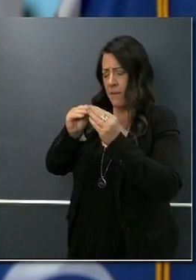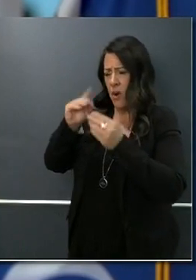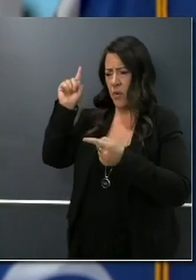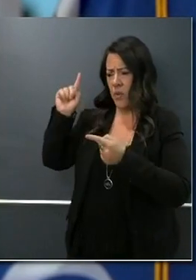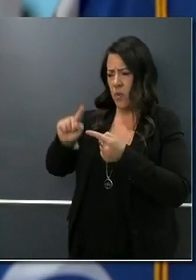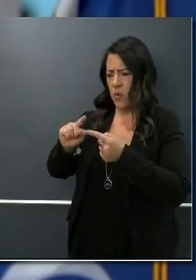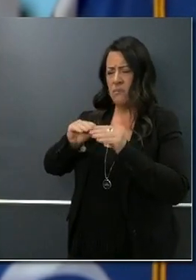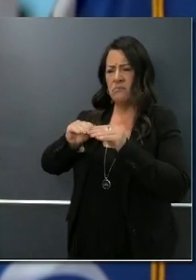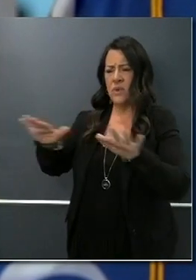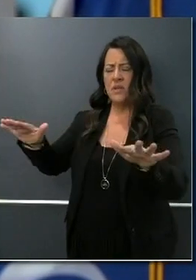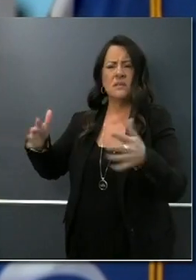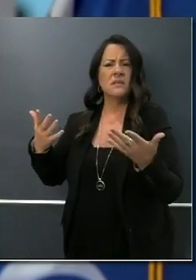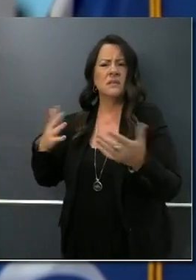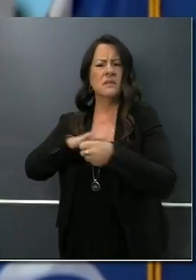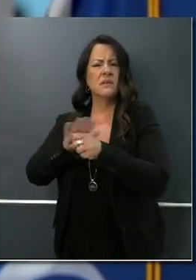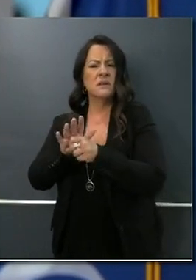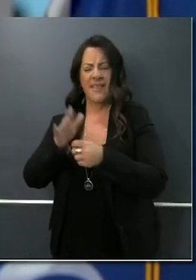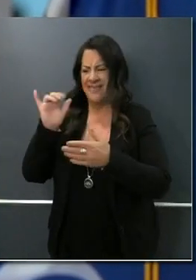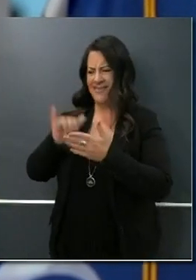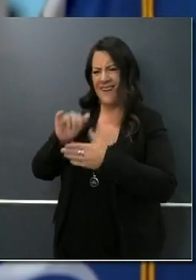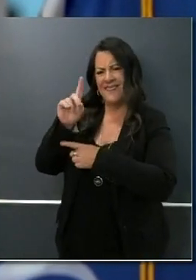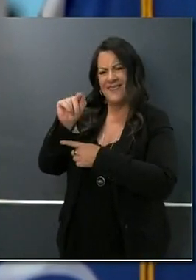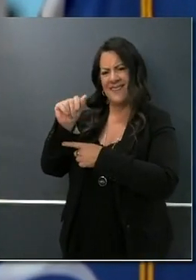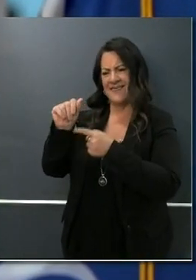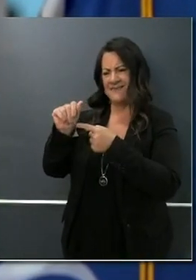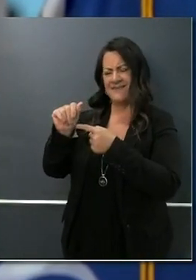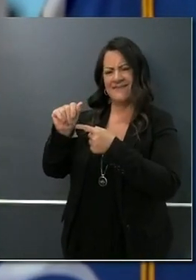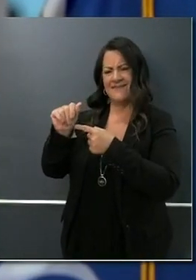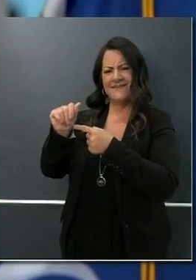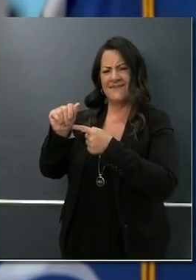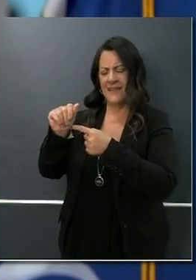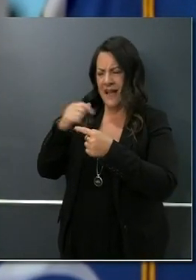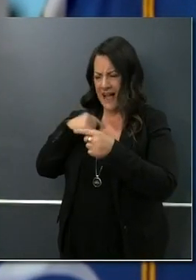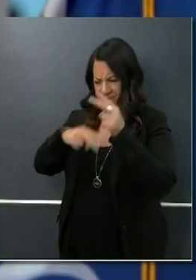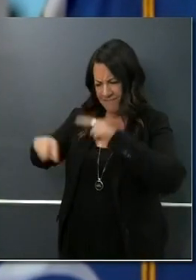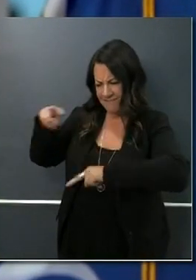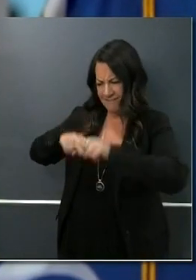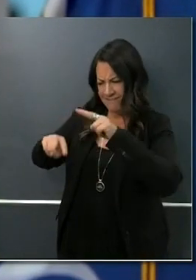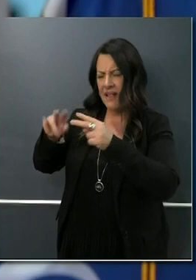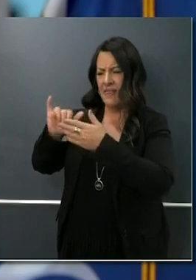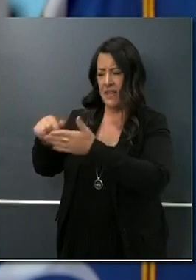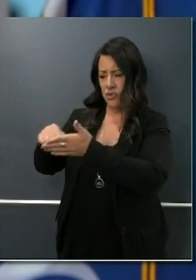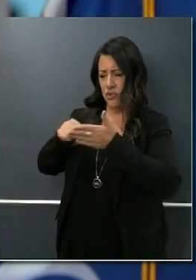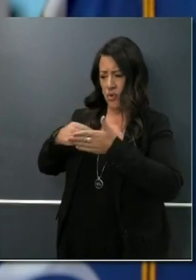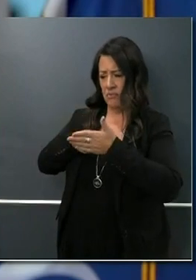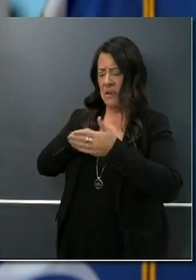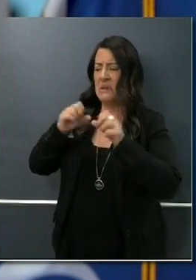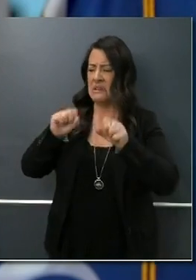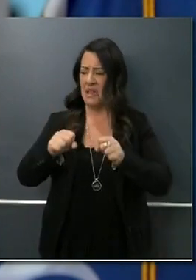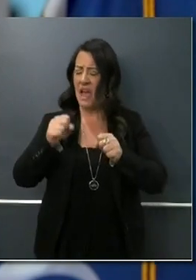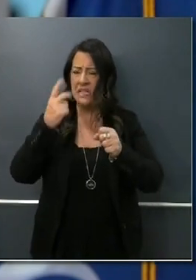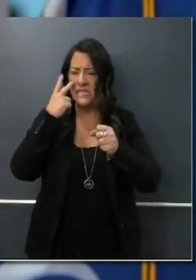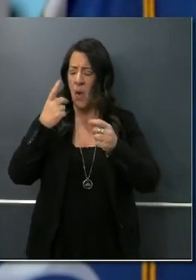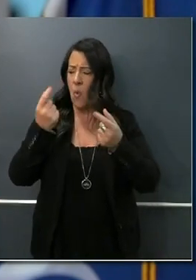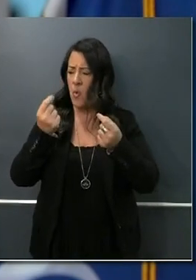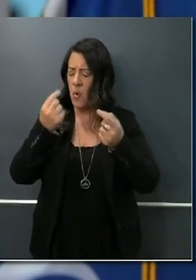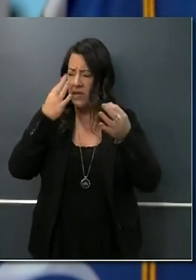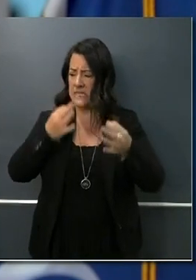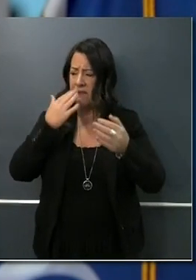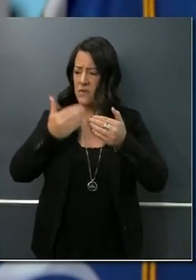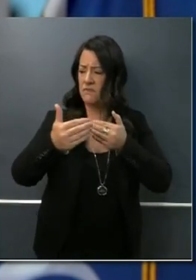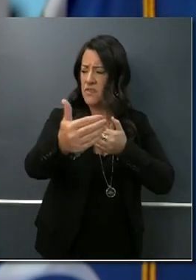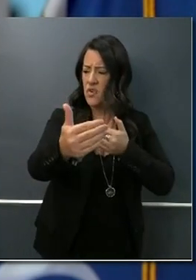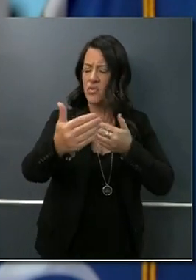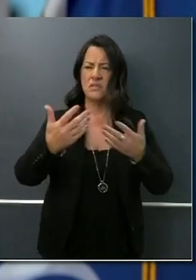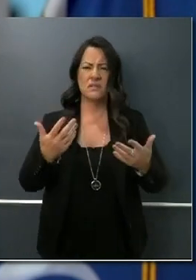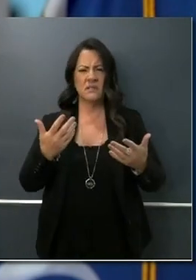health, and the data. This virus doesn't take the weekends off. This virus doesn't go home because it's a beautiful sunny